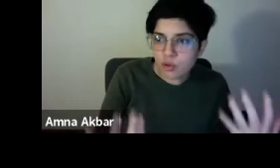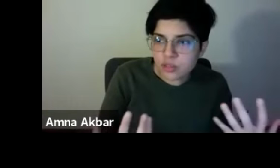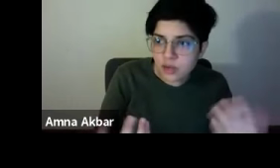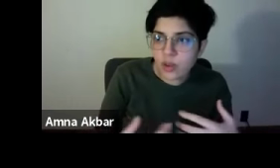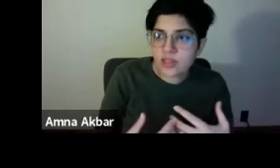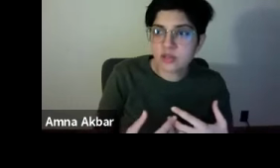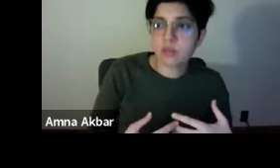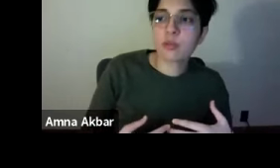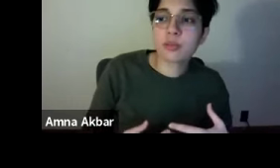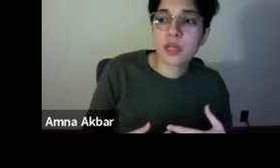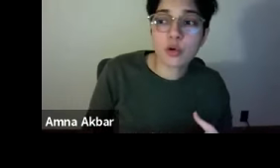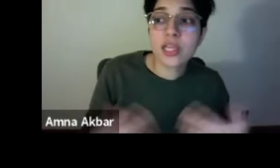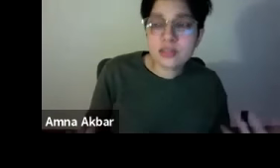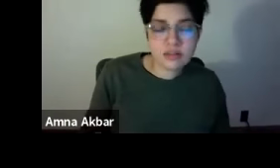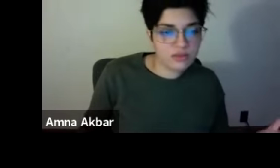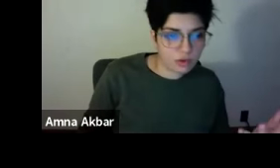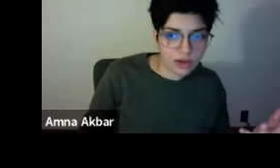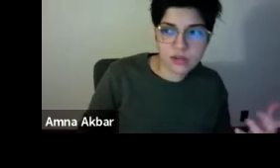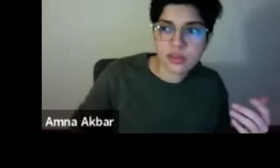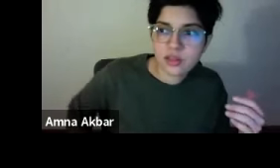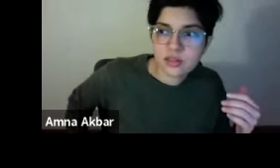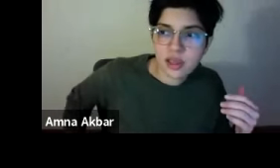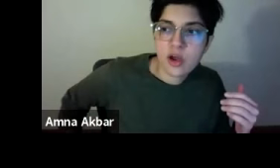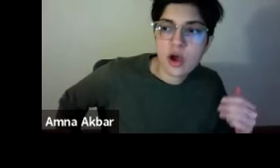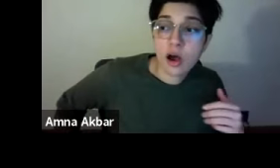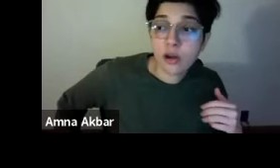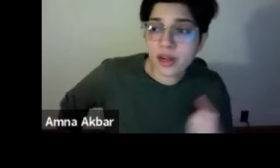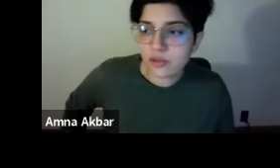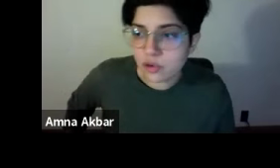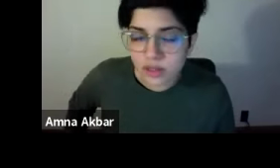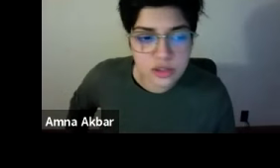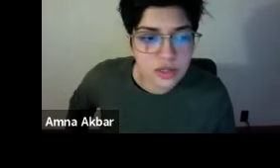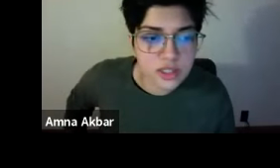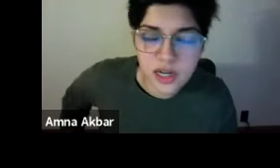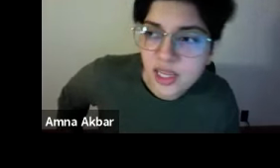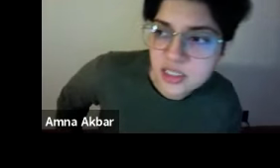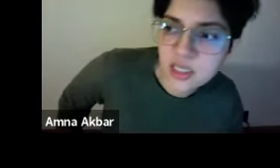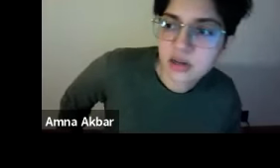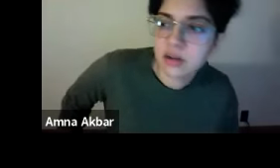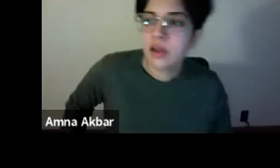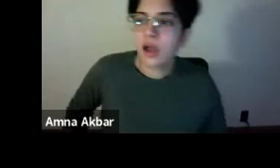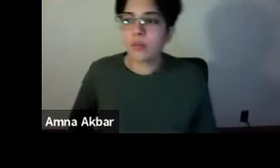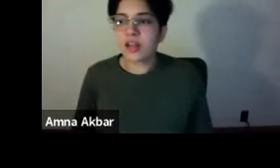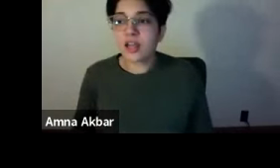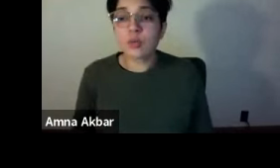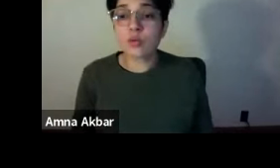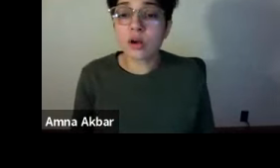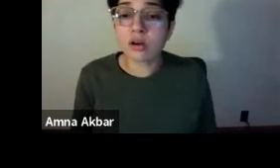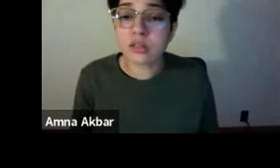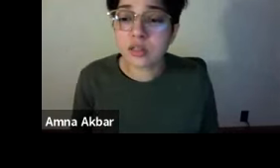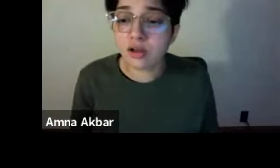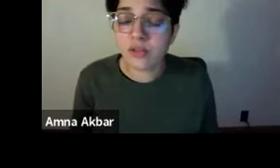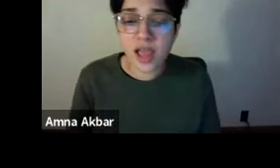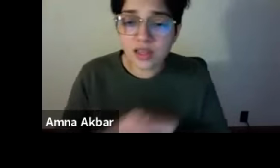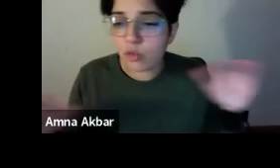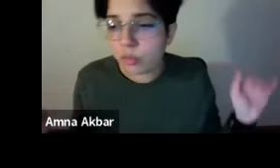can vote, and ways so that more people can more easily vote, right? So things like automatic voter registration at 18, that anyone,